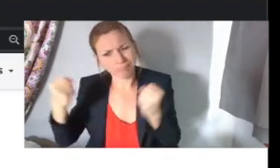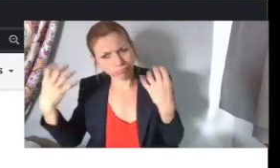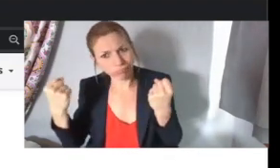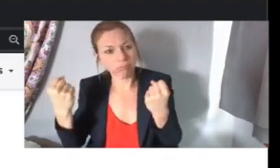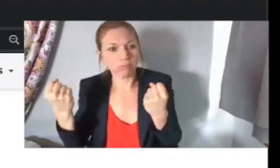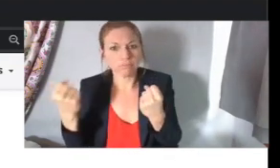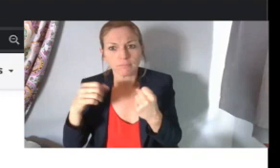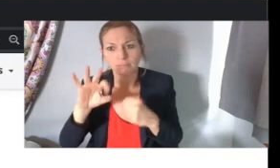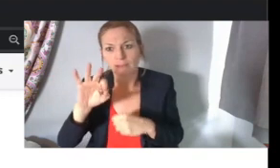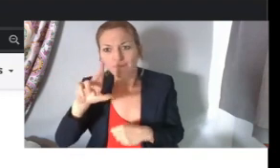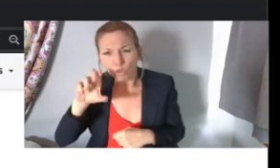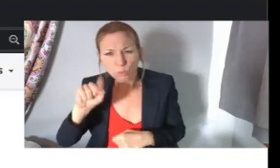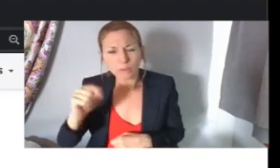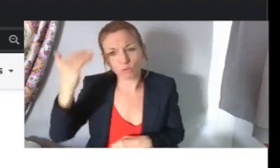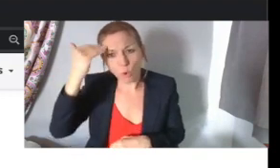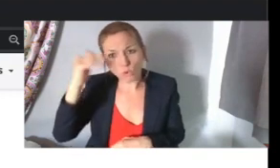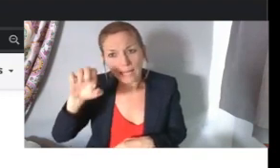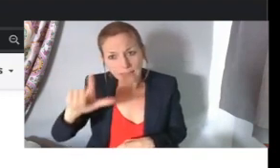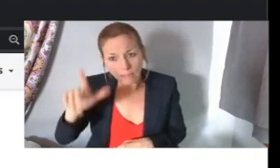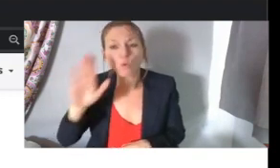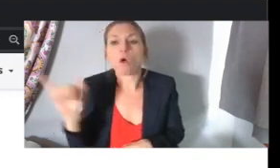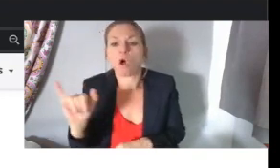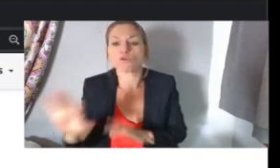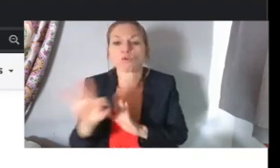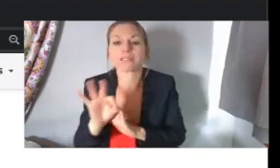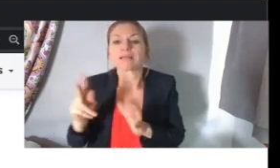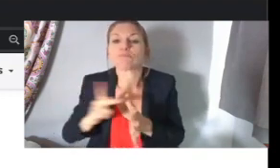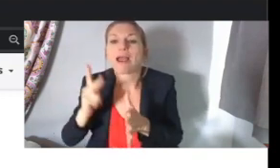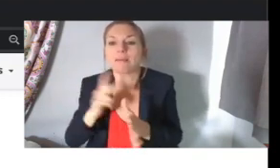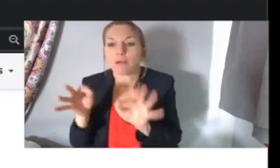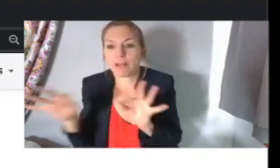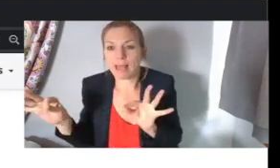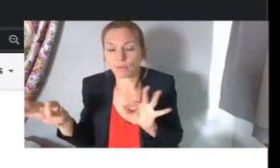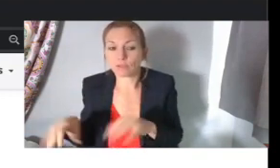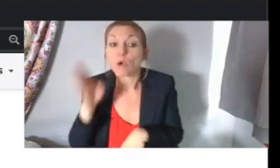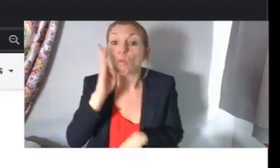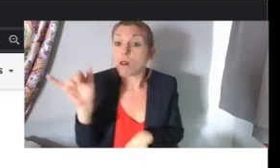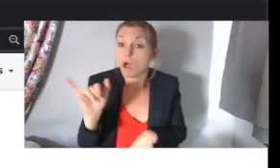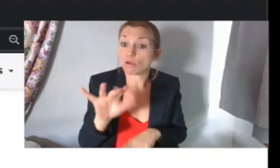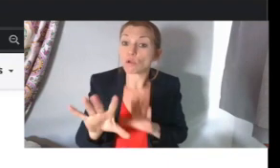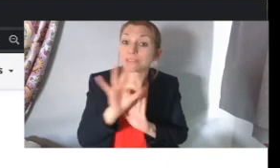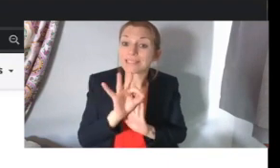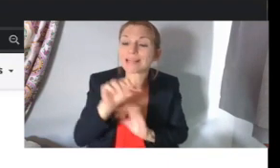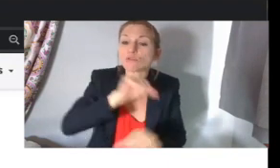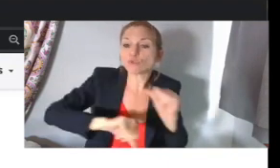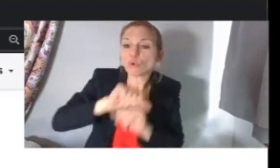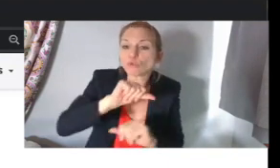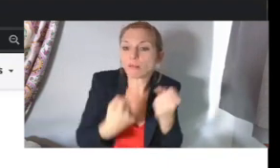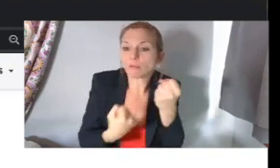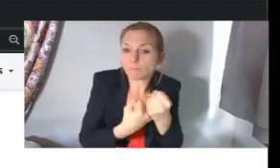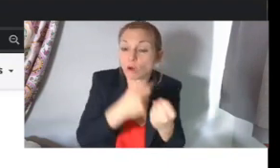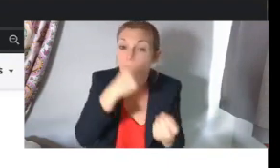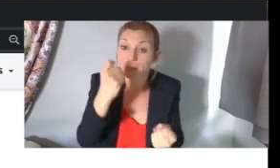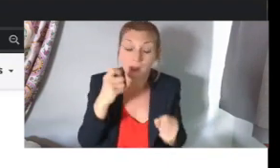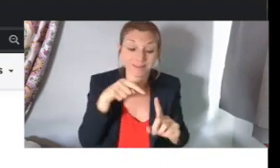we're going to also select primary language. We're also going to select social supports because as a deaf student among many